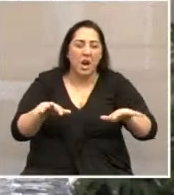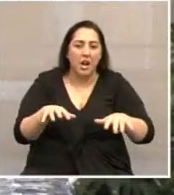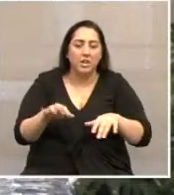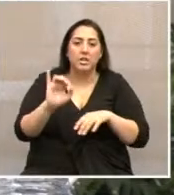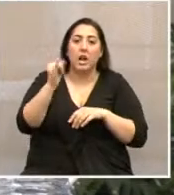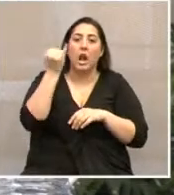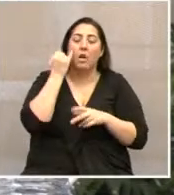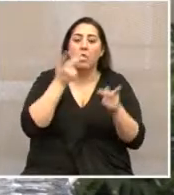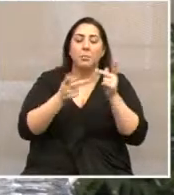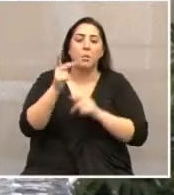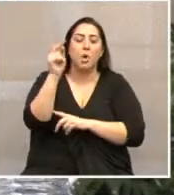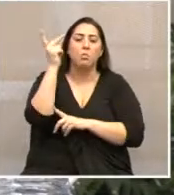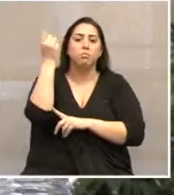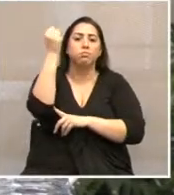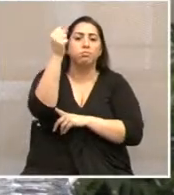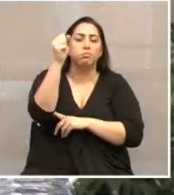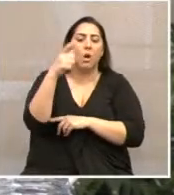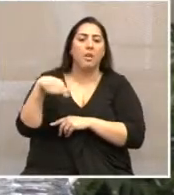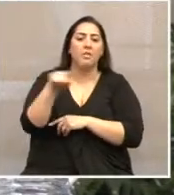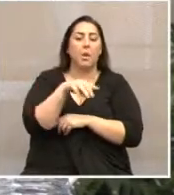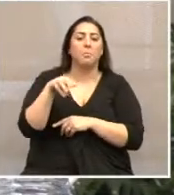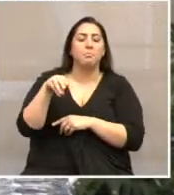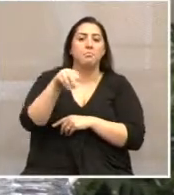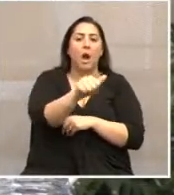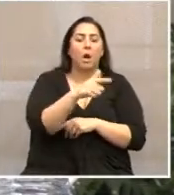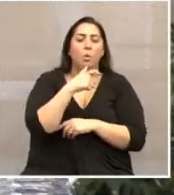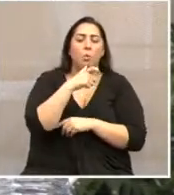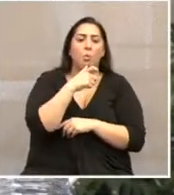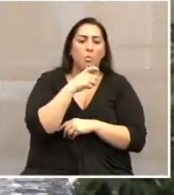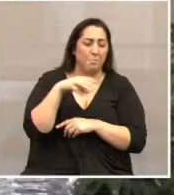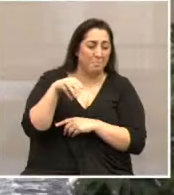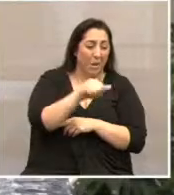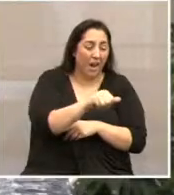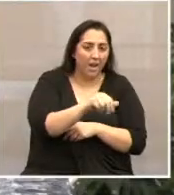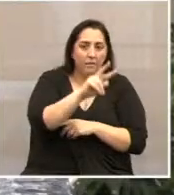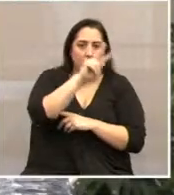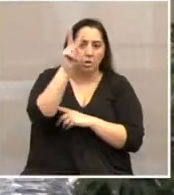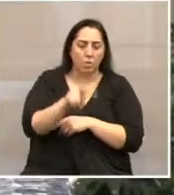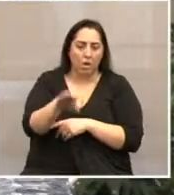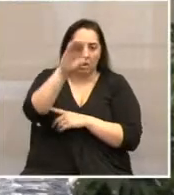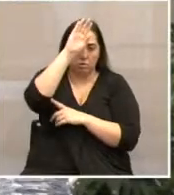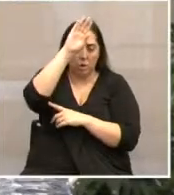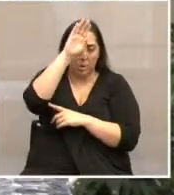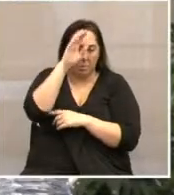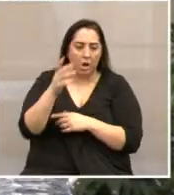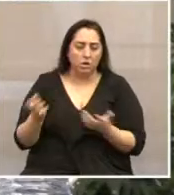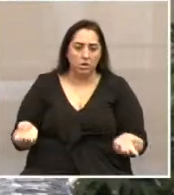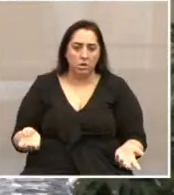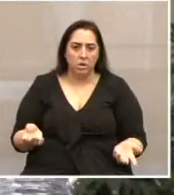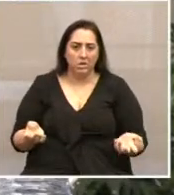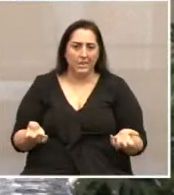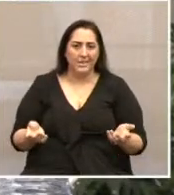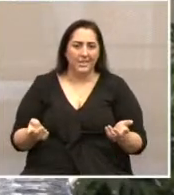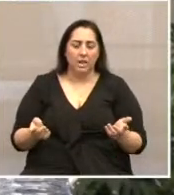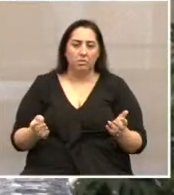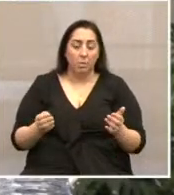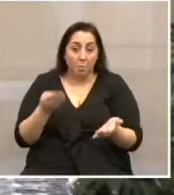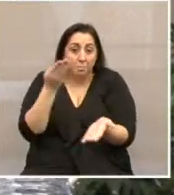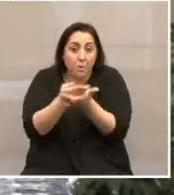were the protesters were being paid by Venezuela and by Cuba. No single